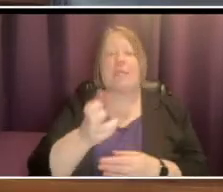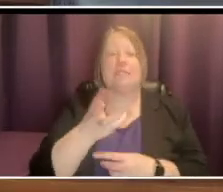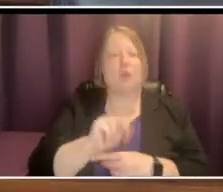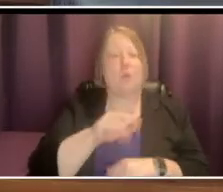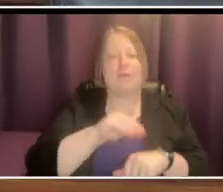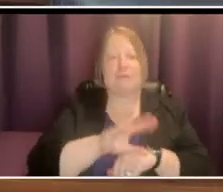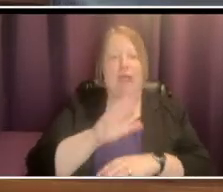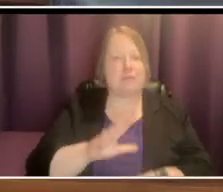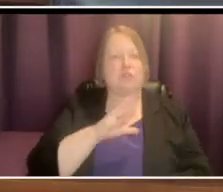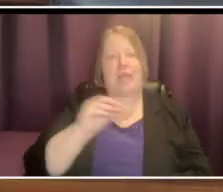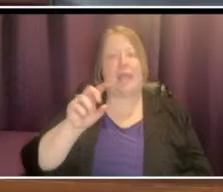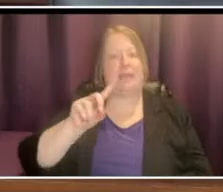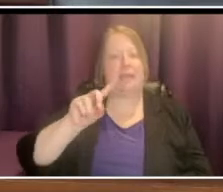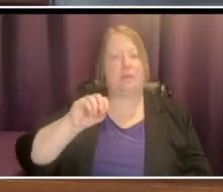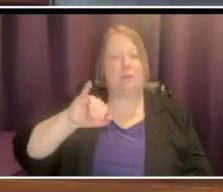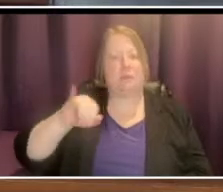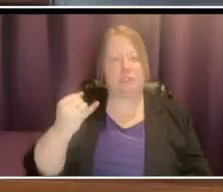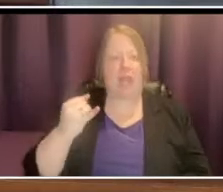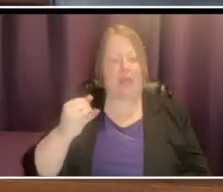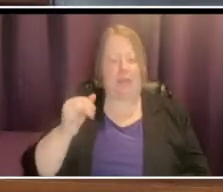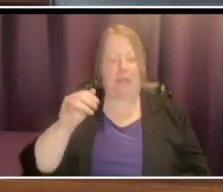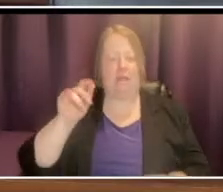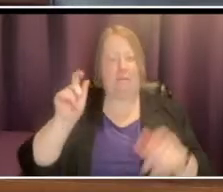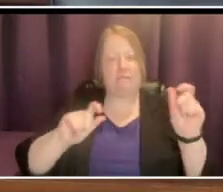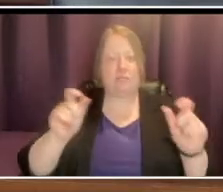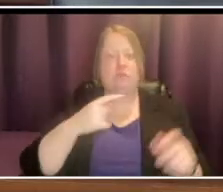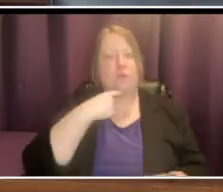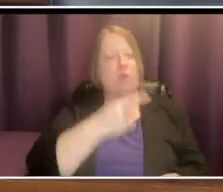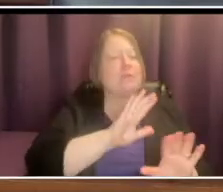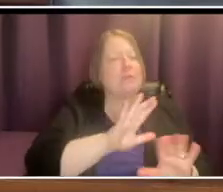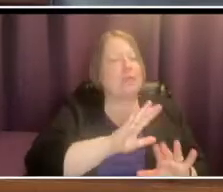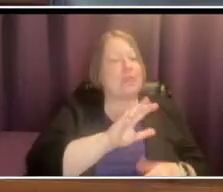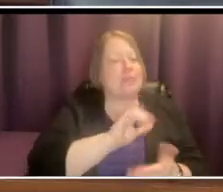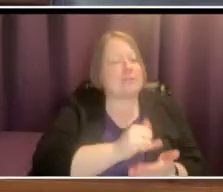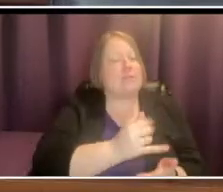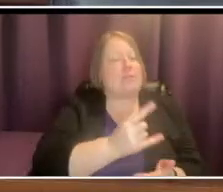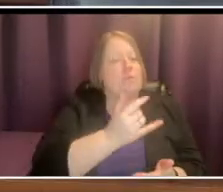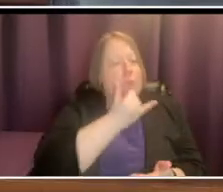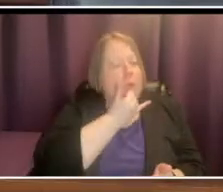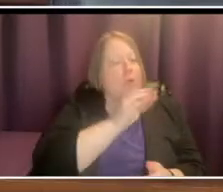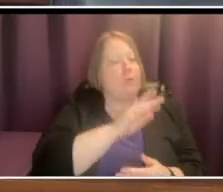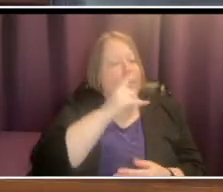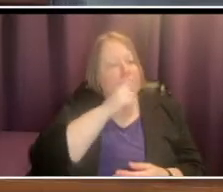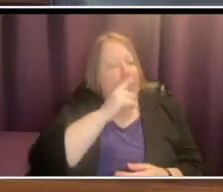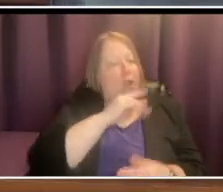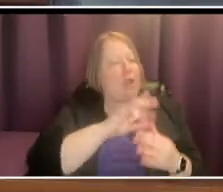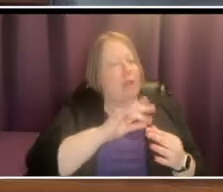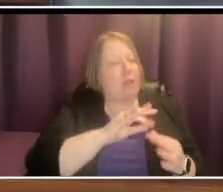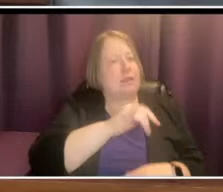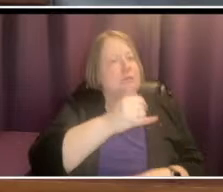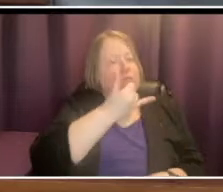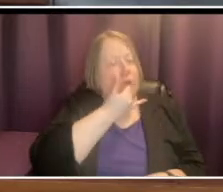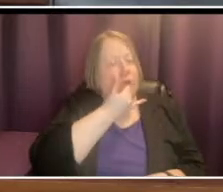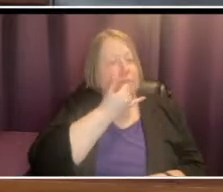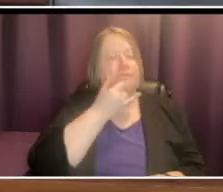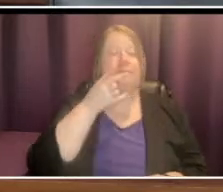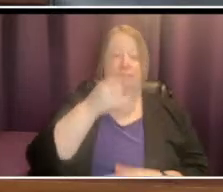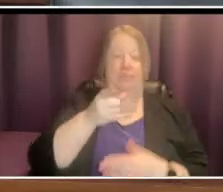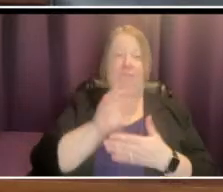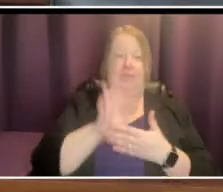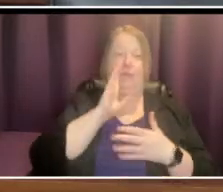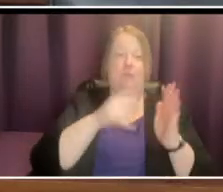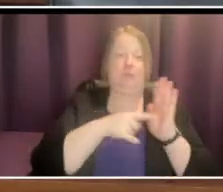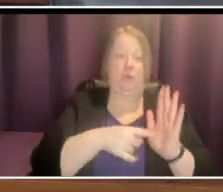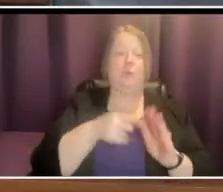Department officials told him his claims of fraud were wrong. In this video, you'll see that even when top law